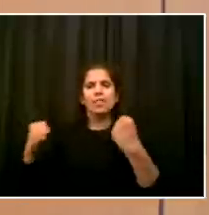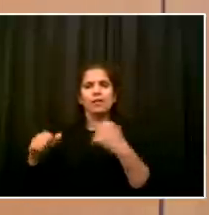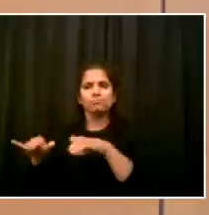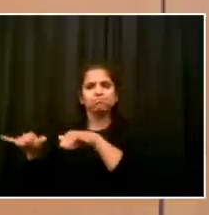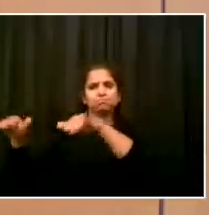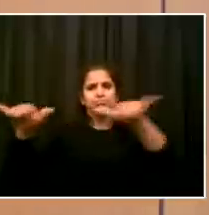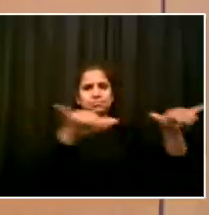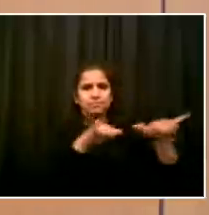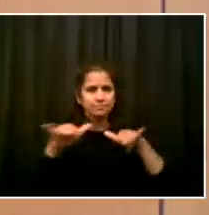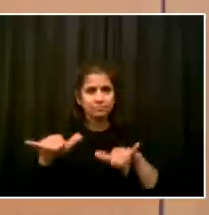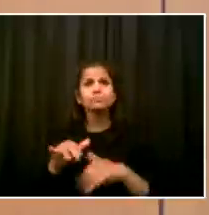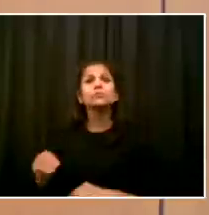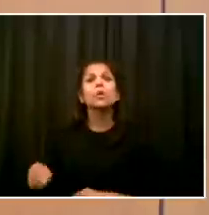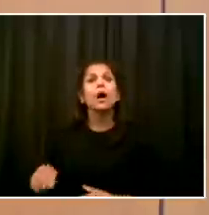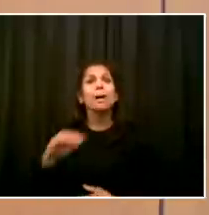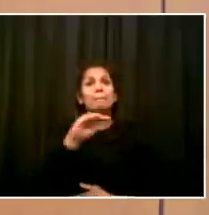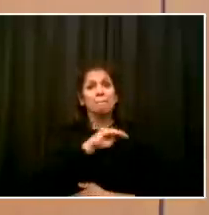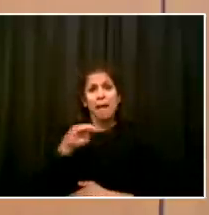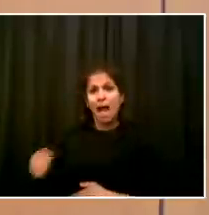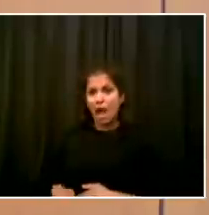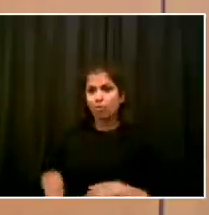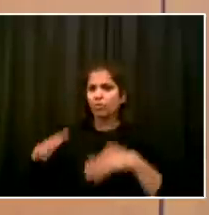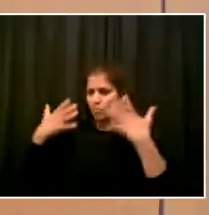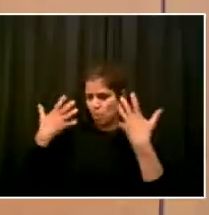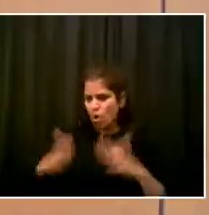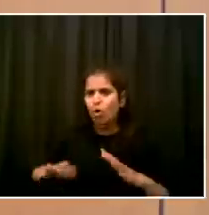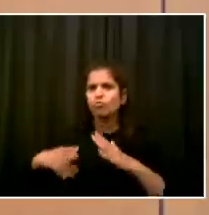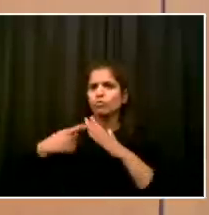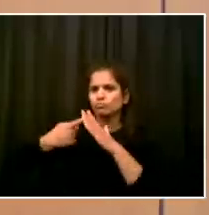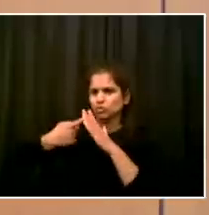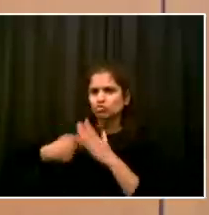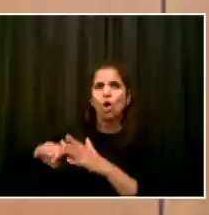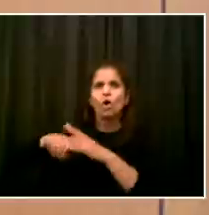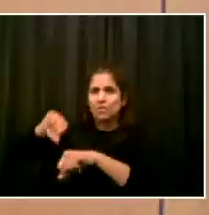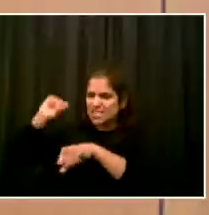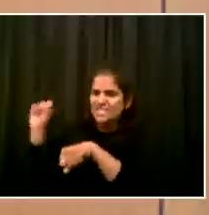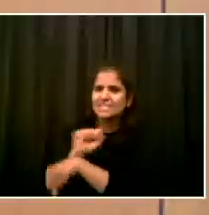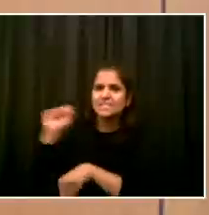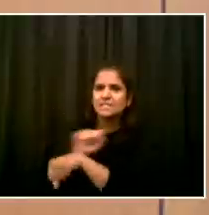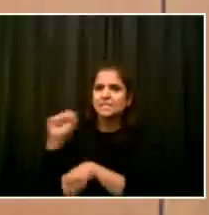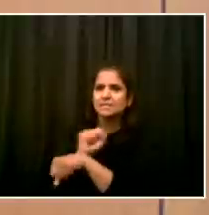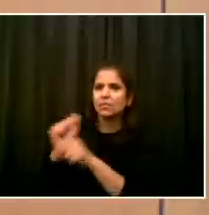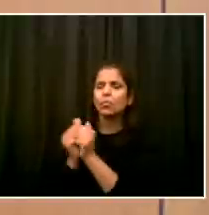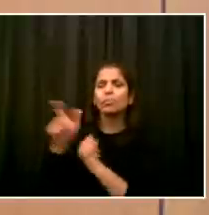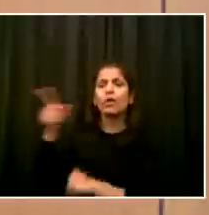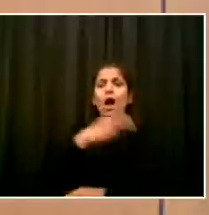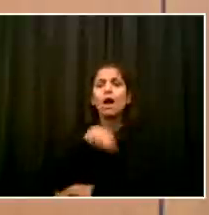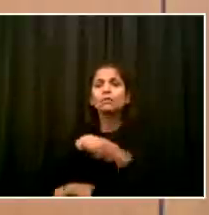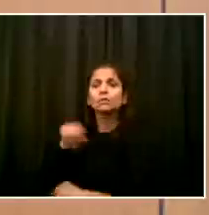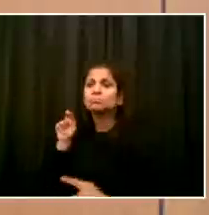And so, you know, the sad reality is that in spite of our efforts, there has